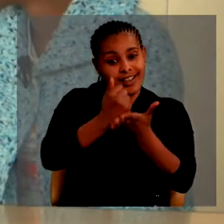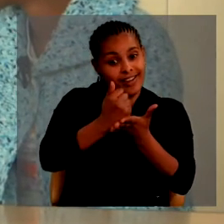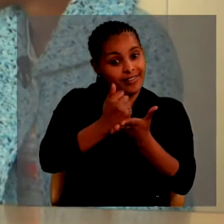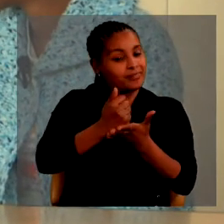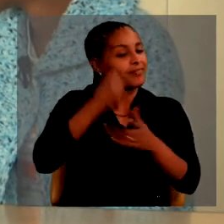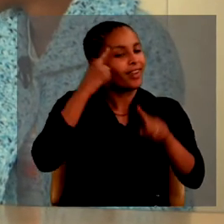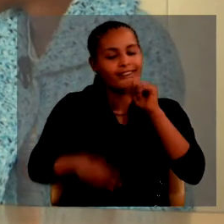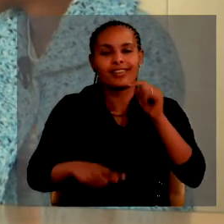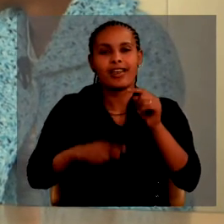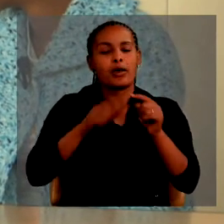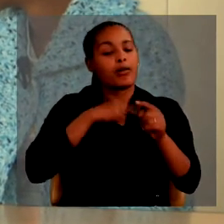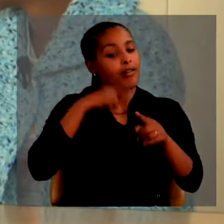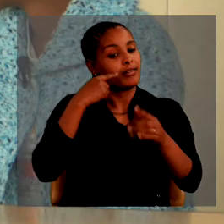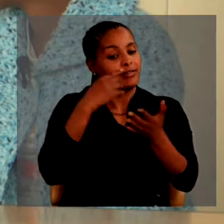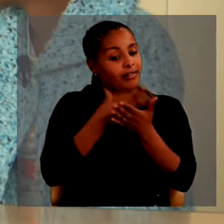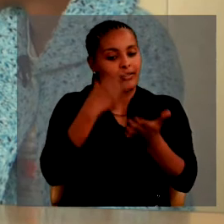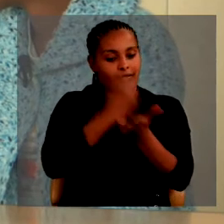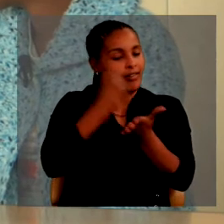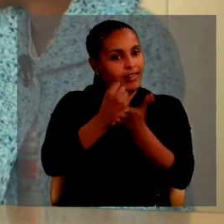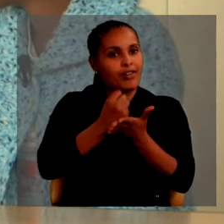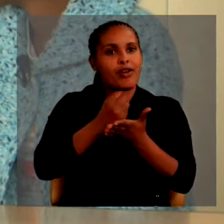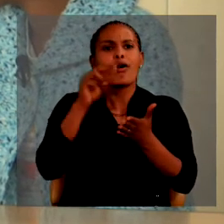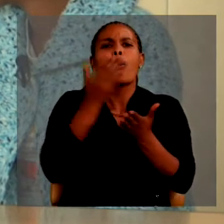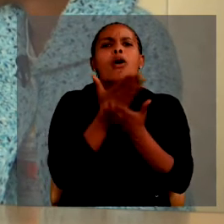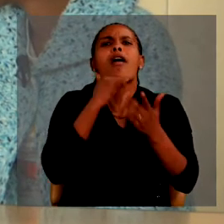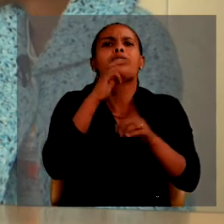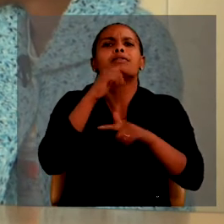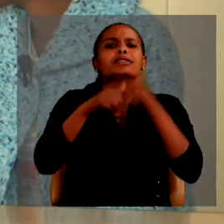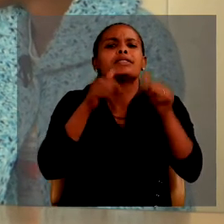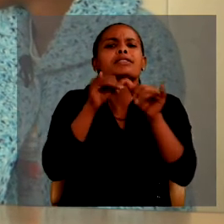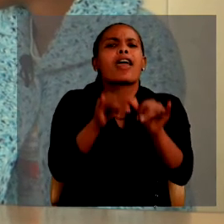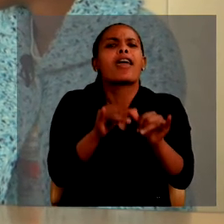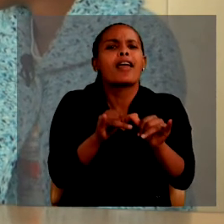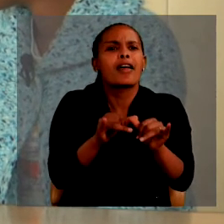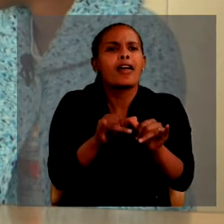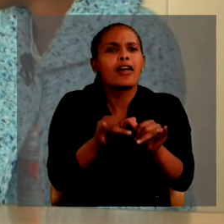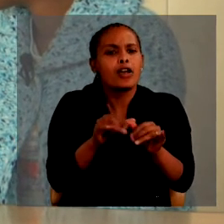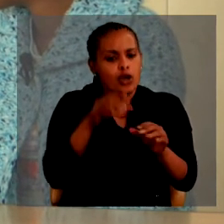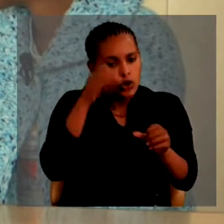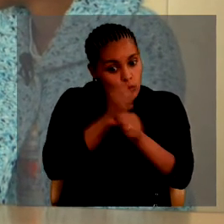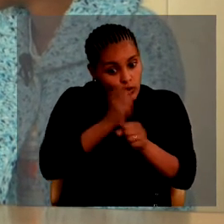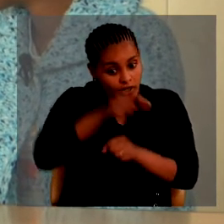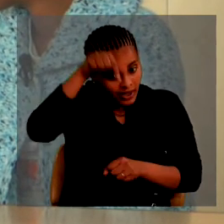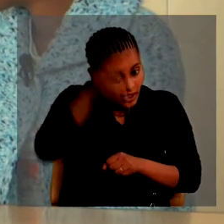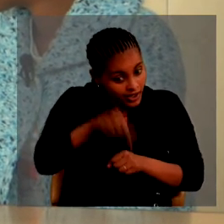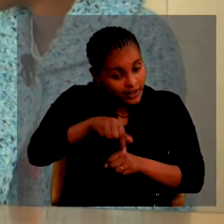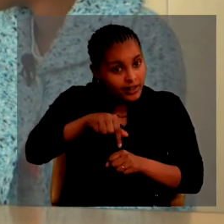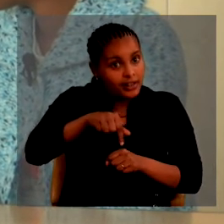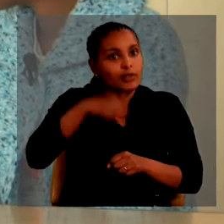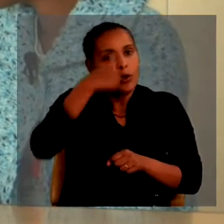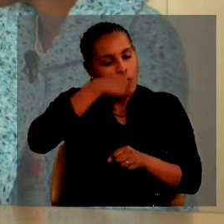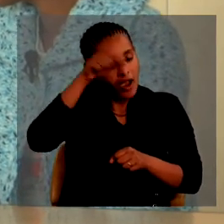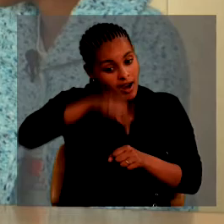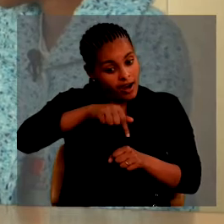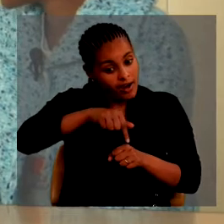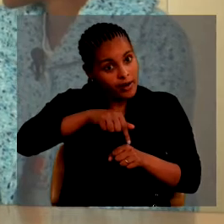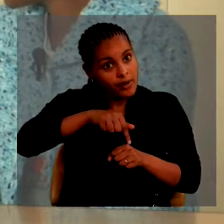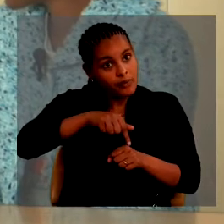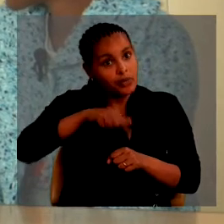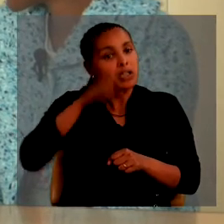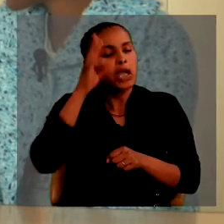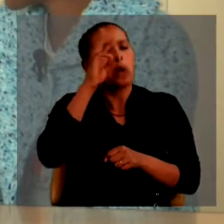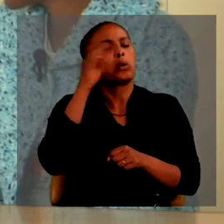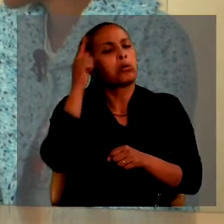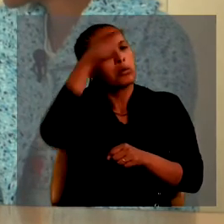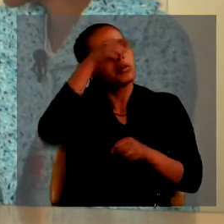not be able to buy a ticket. Where are you going to stay? So do it here. And they will do it